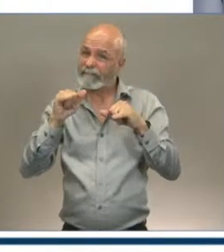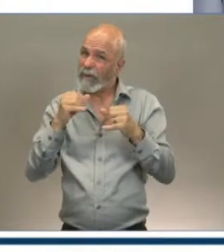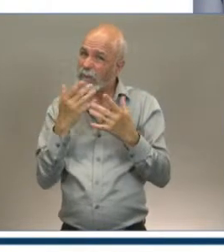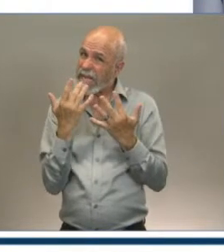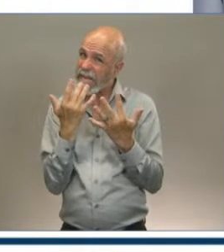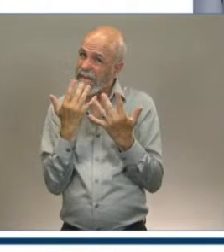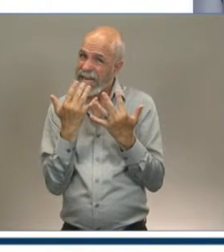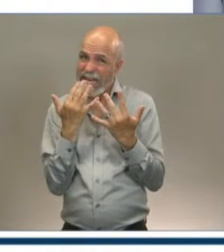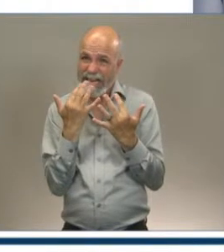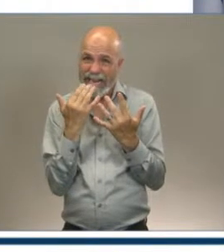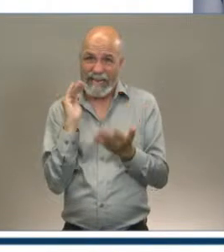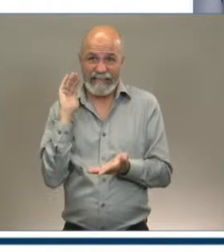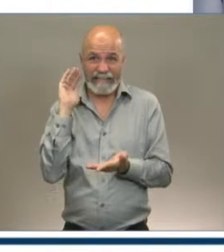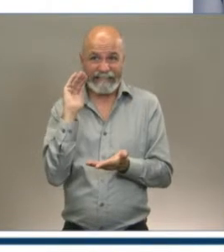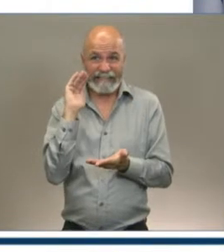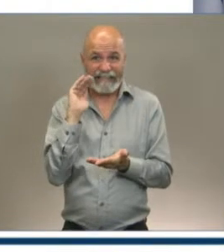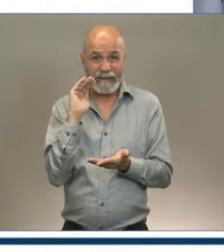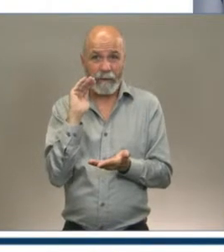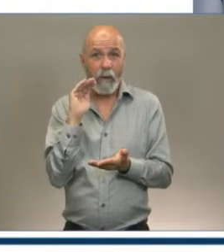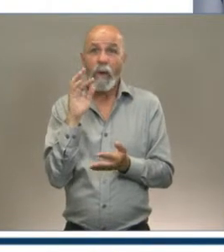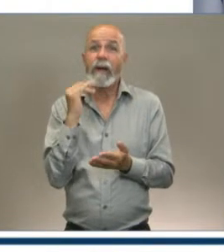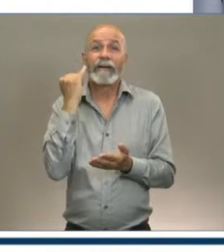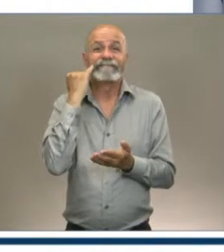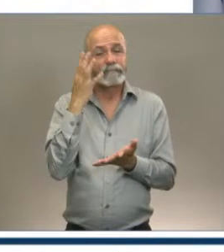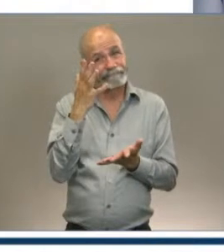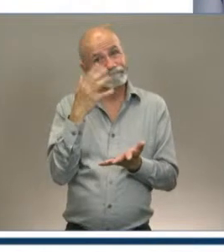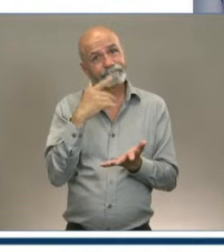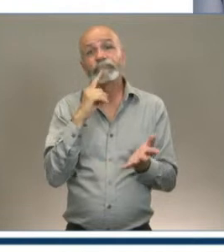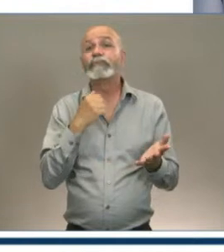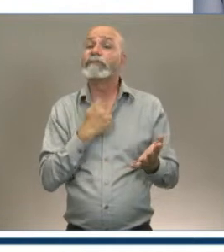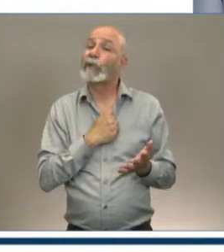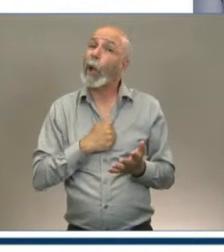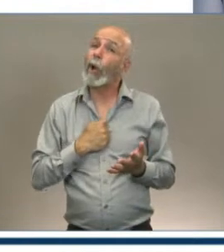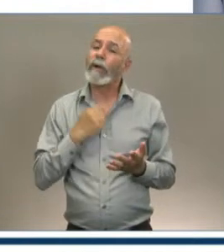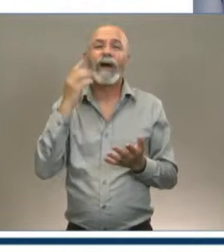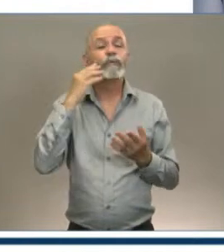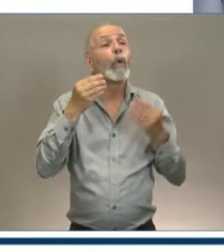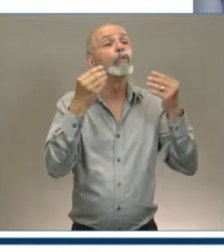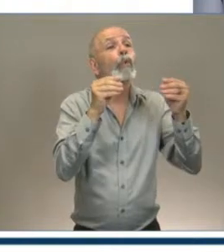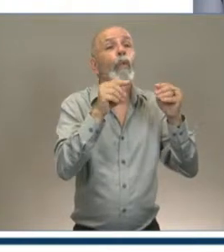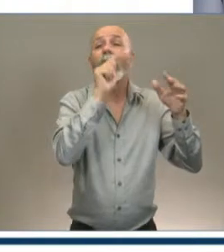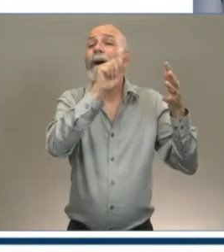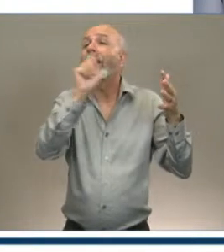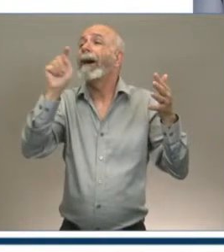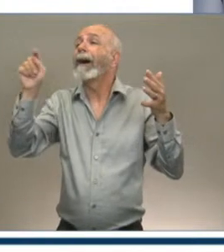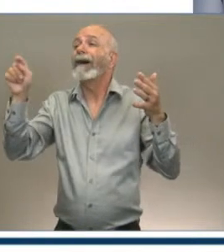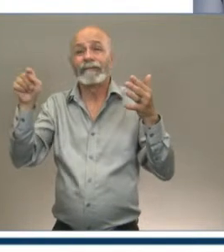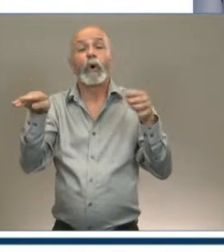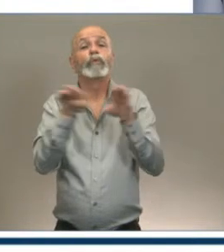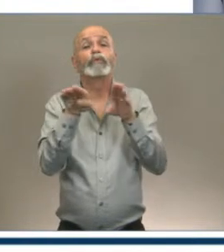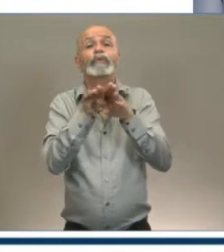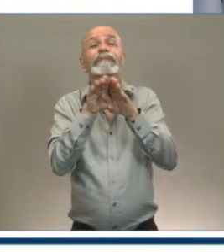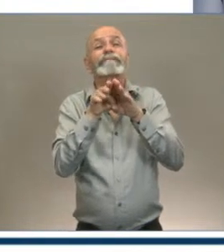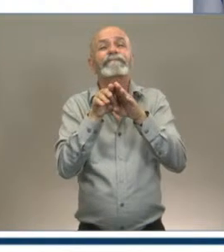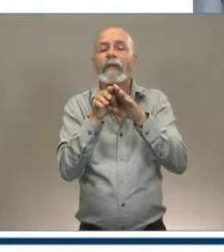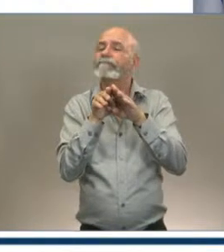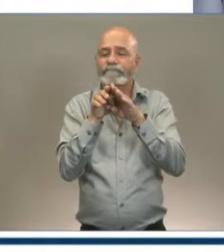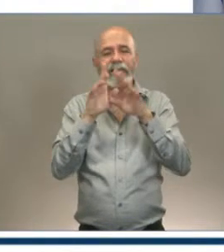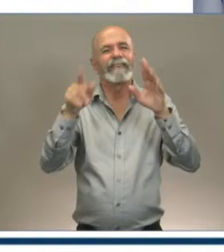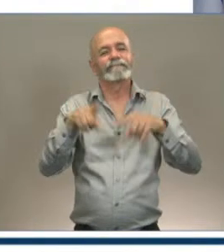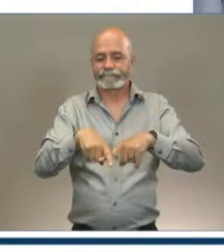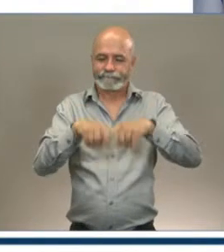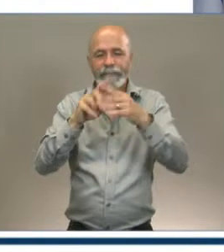are going to be extending the shutdown in the province another couple of weeks, so that'll take us to the second week of